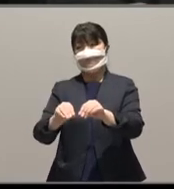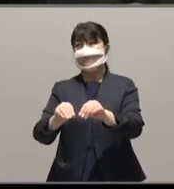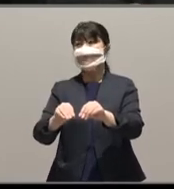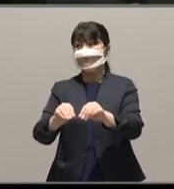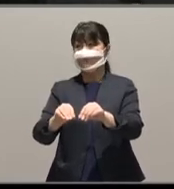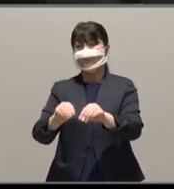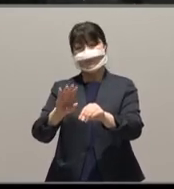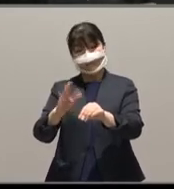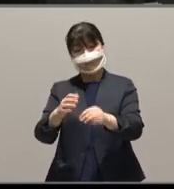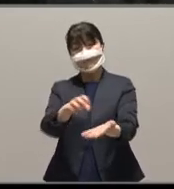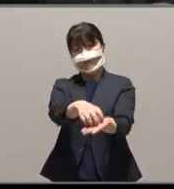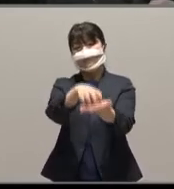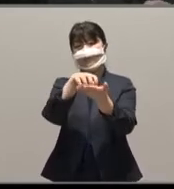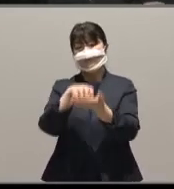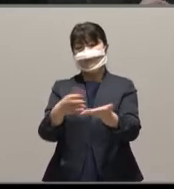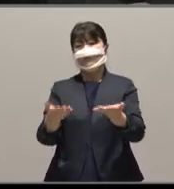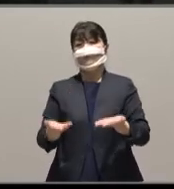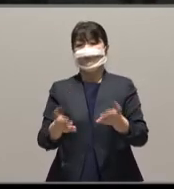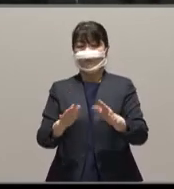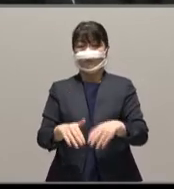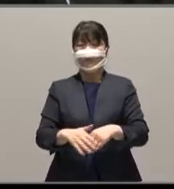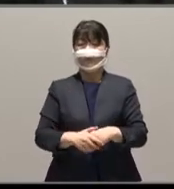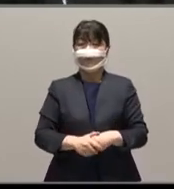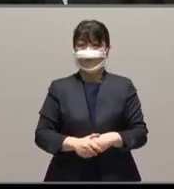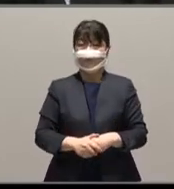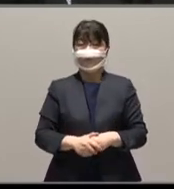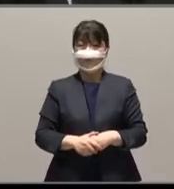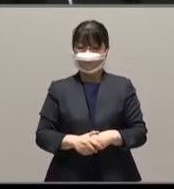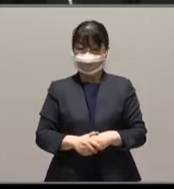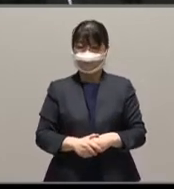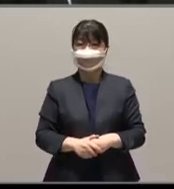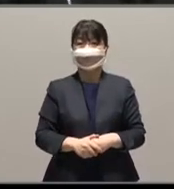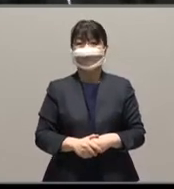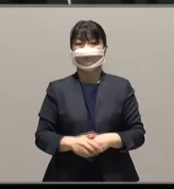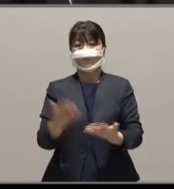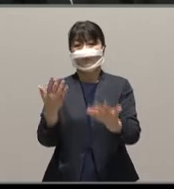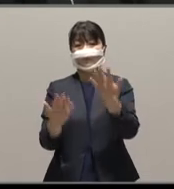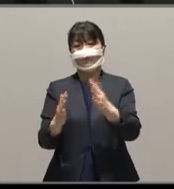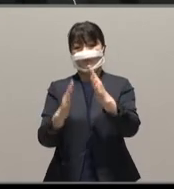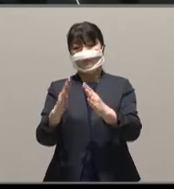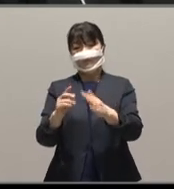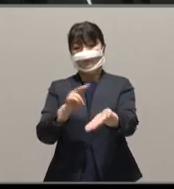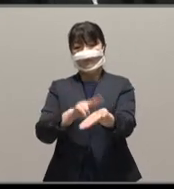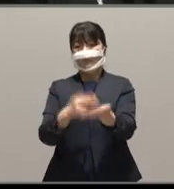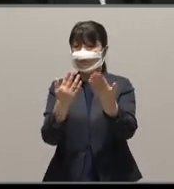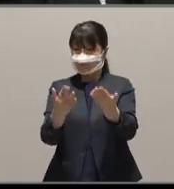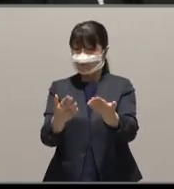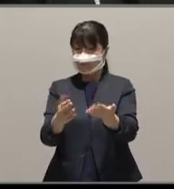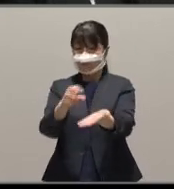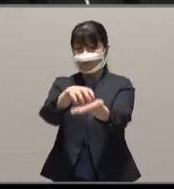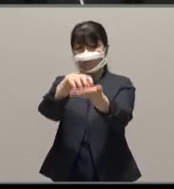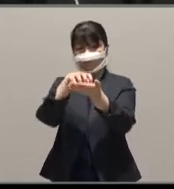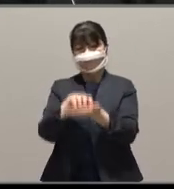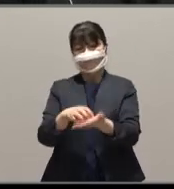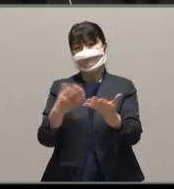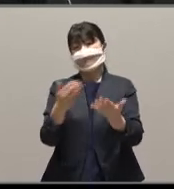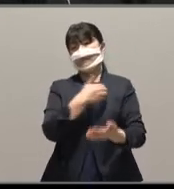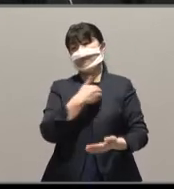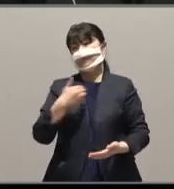Academy of Hygiene. And because of the COVID, I was not going to attend the